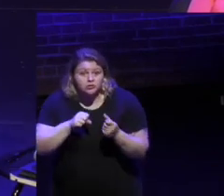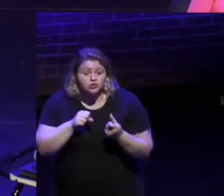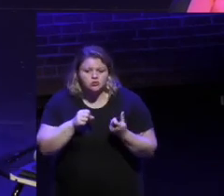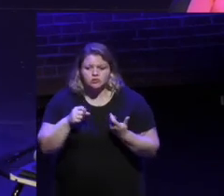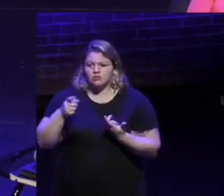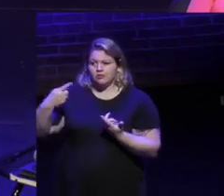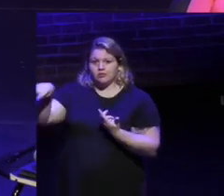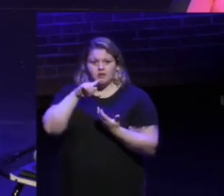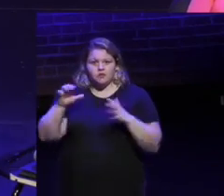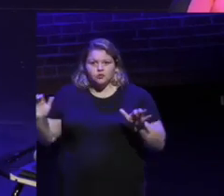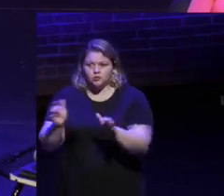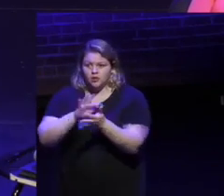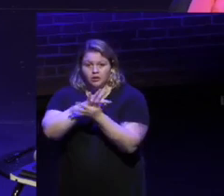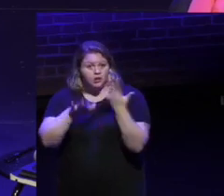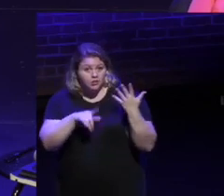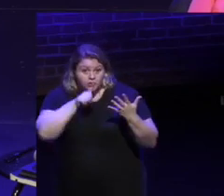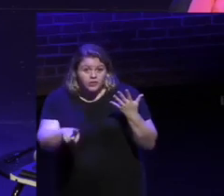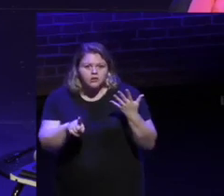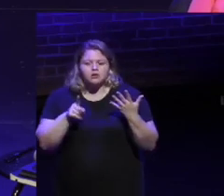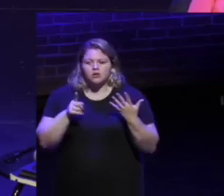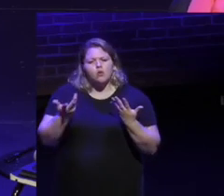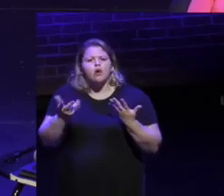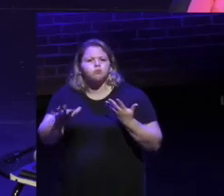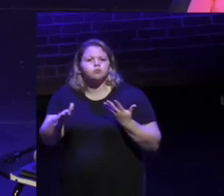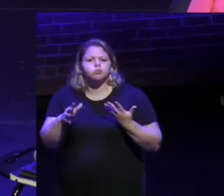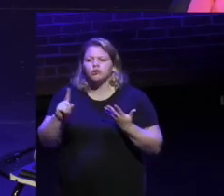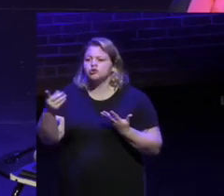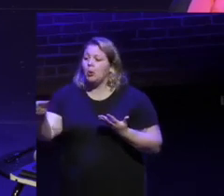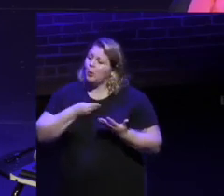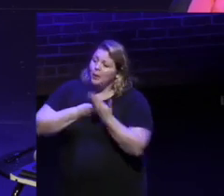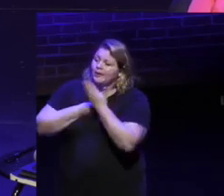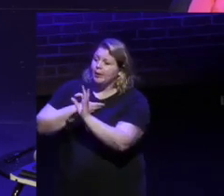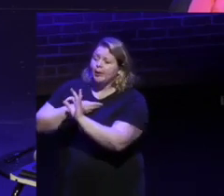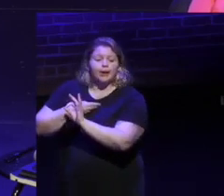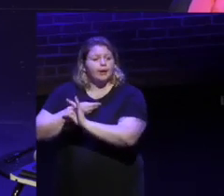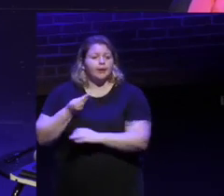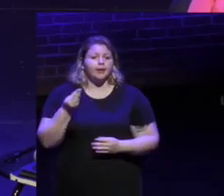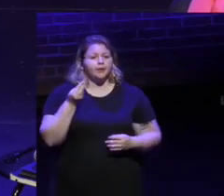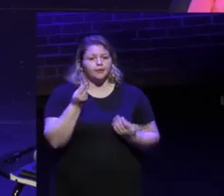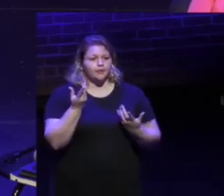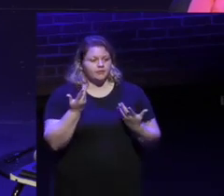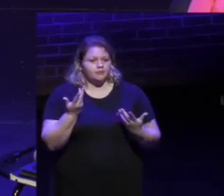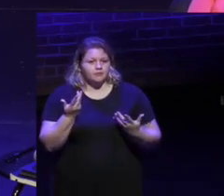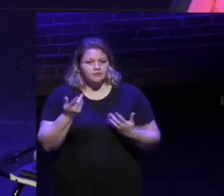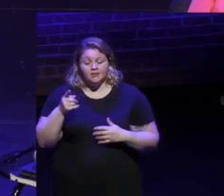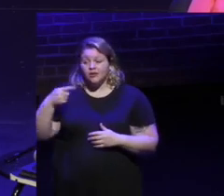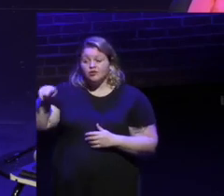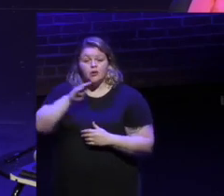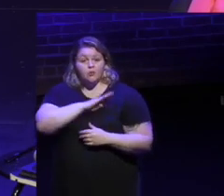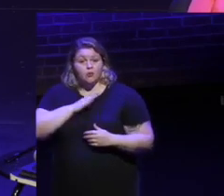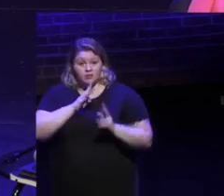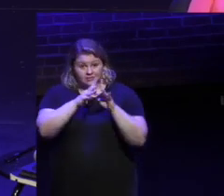to bring in and to support emerging communities? And very importantly, watch where the money is. Are their boards diverse?